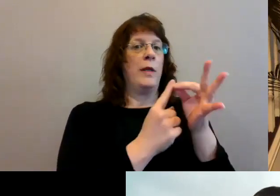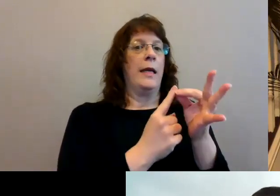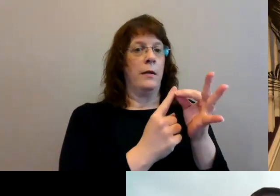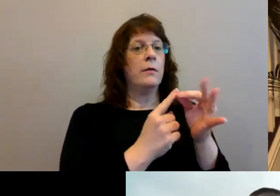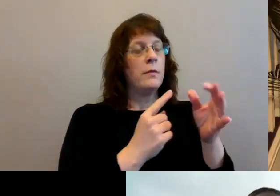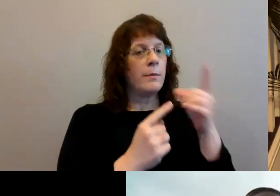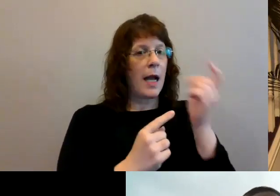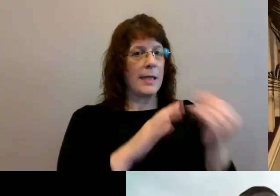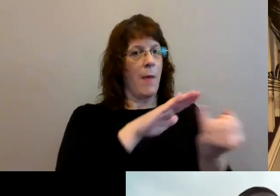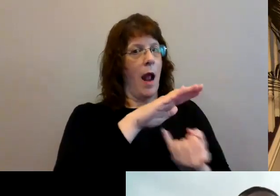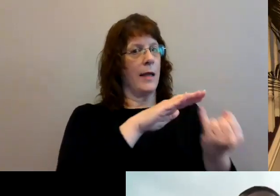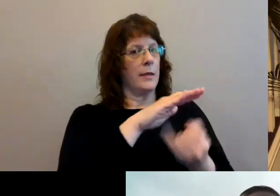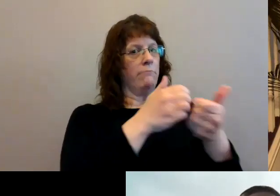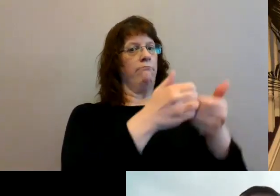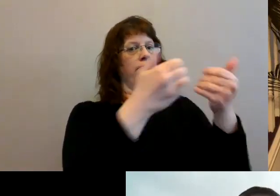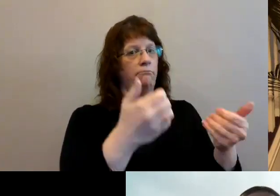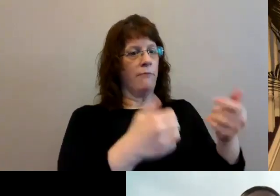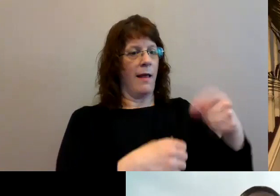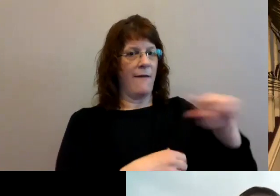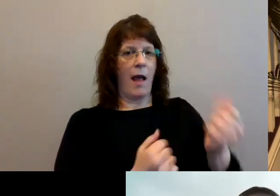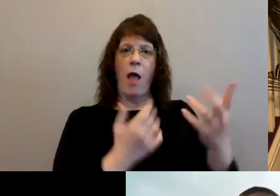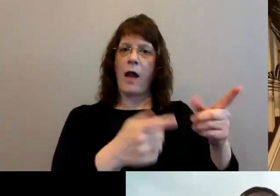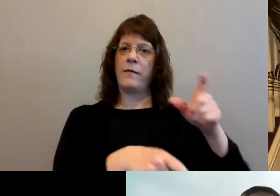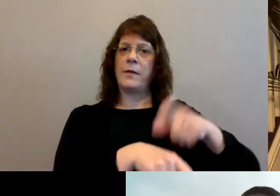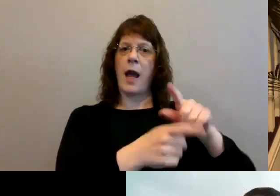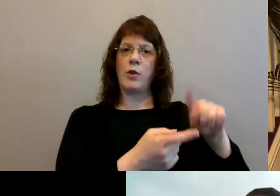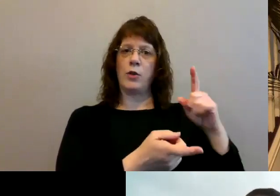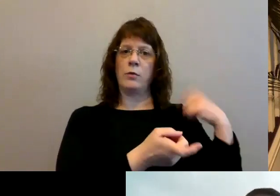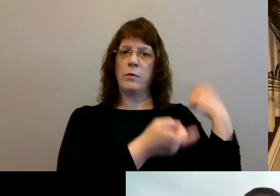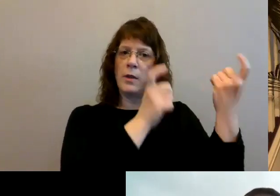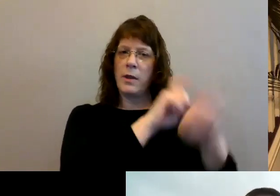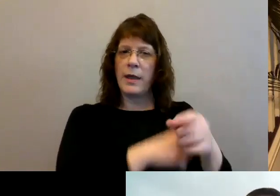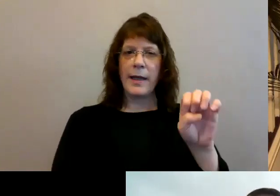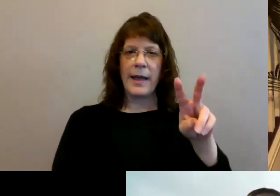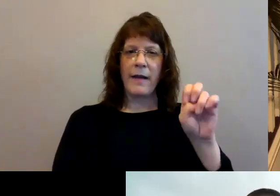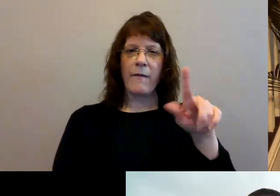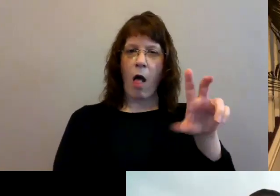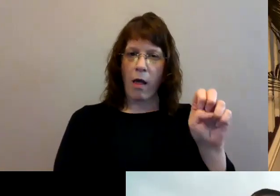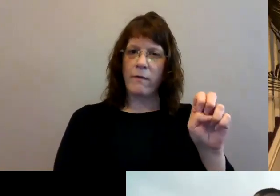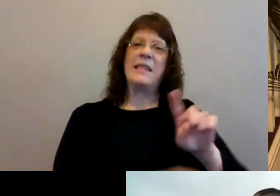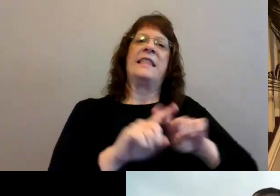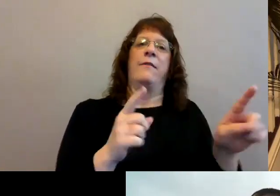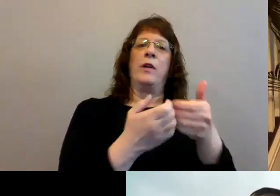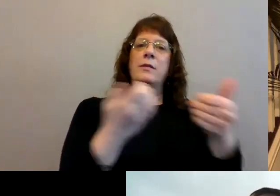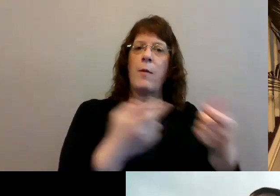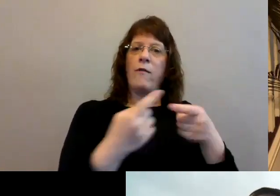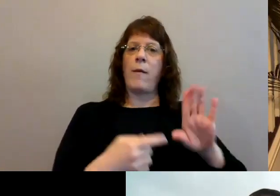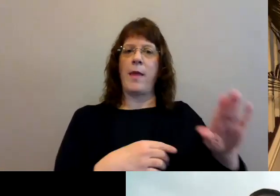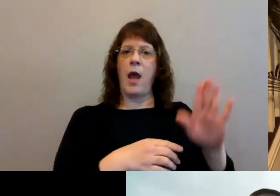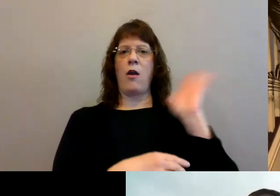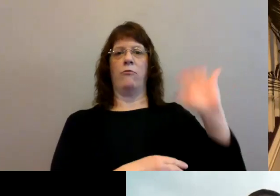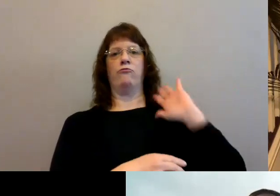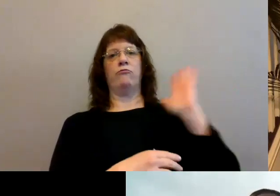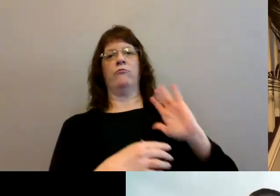they have had like a lot of time to evolve on their own, separated from their ancestor for a long time. So you have really